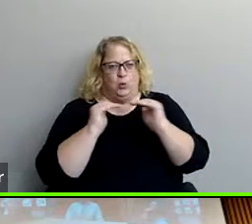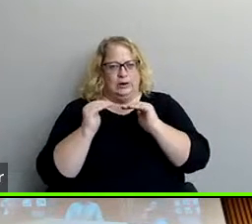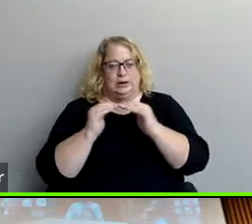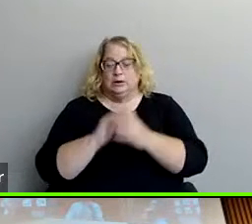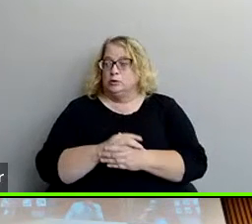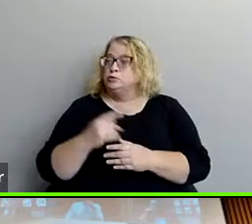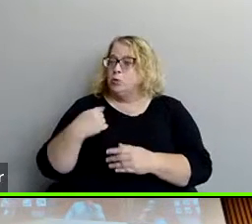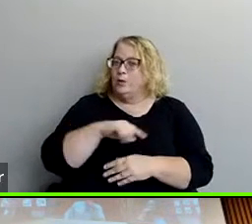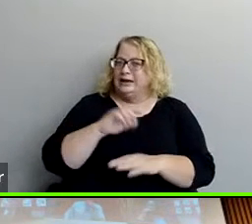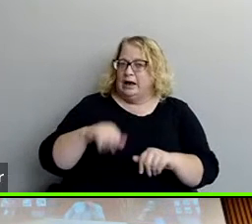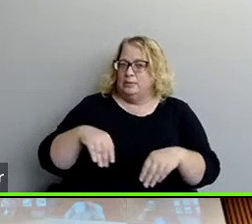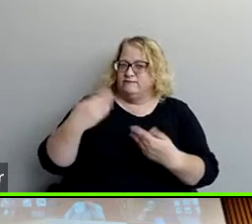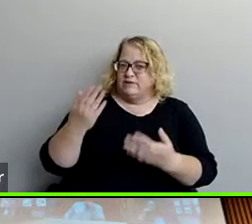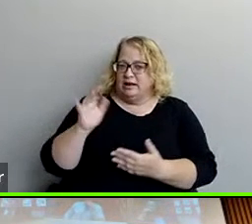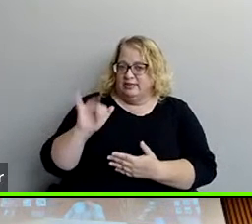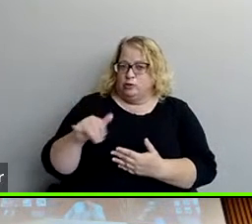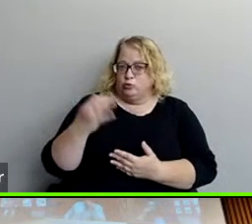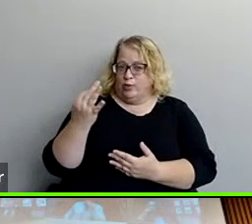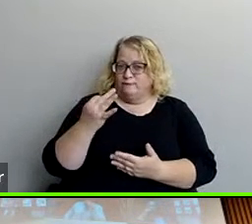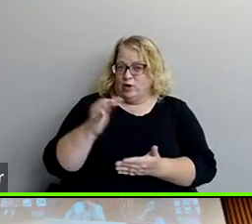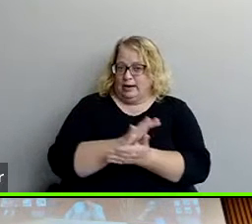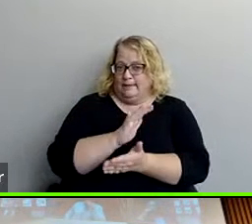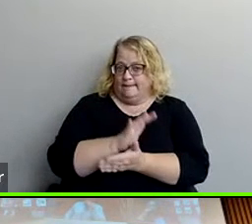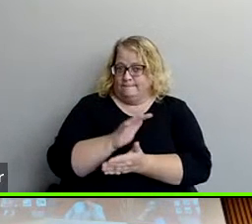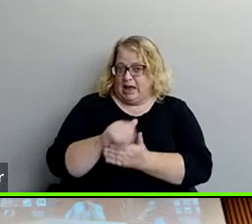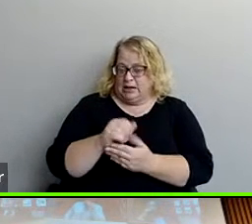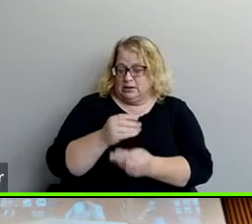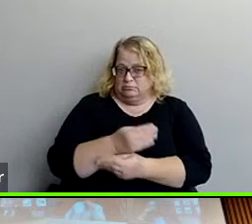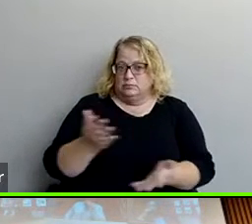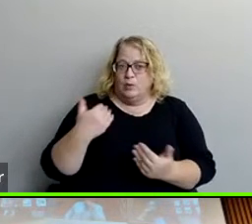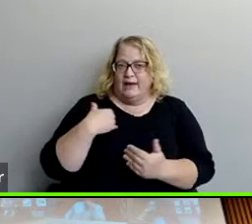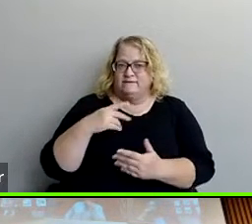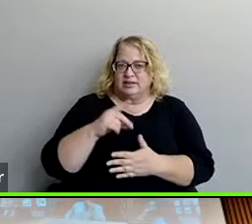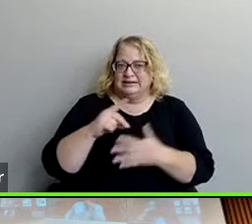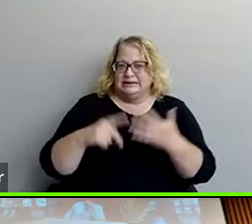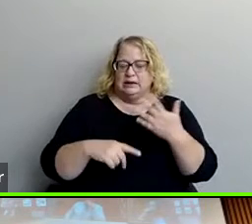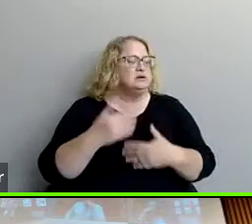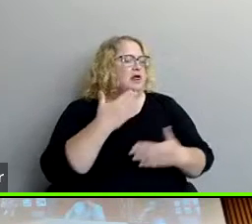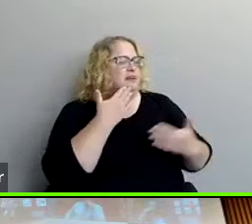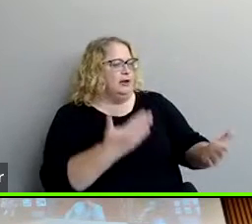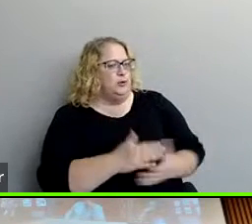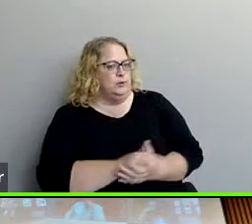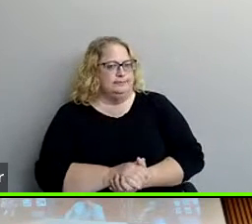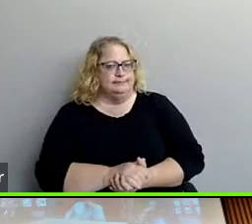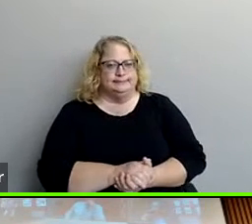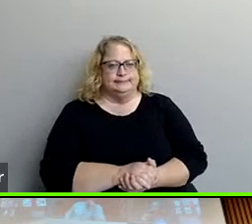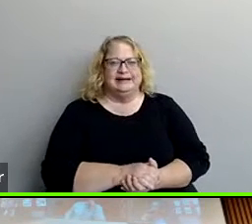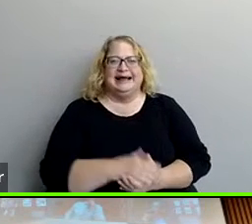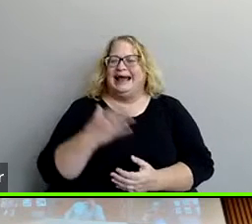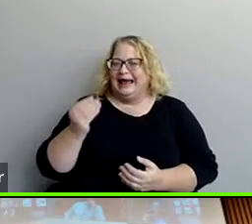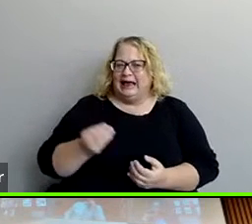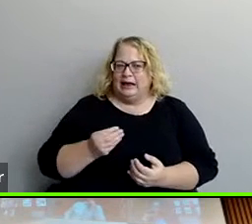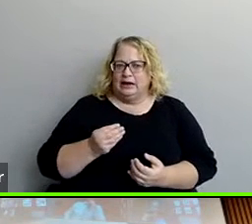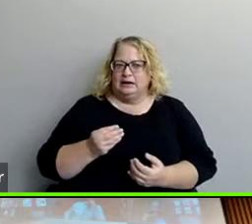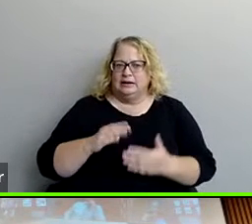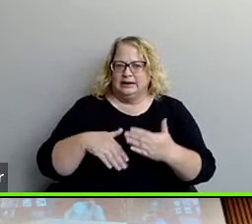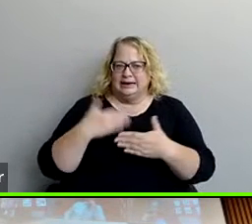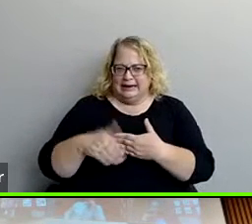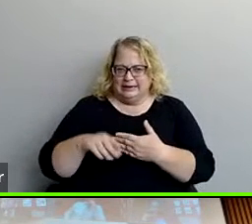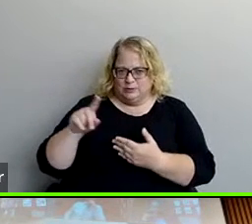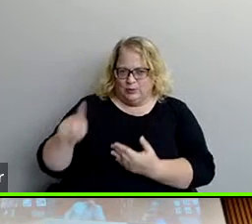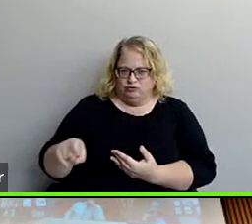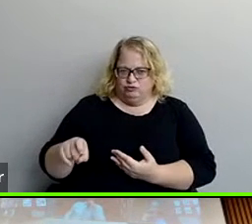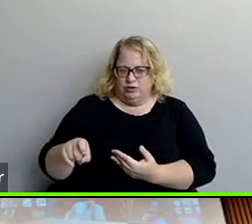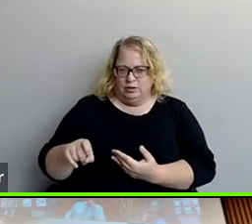So we can provide that to you in your Friday packet. You have the details. Thank you. And next